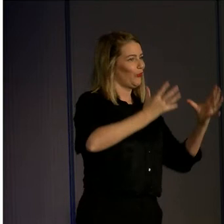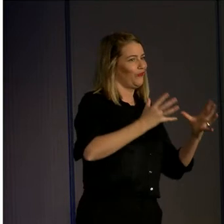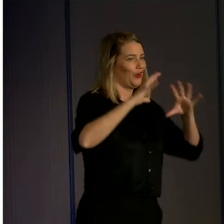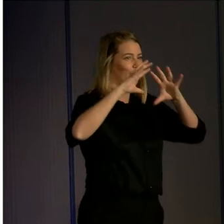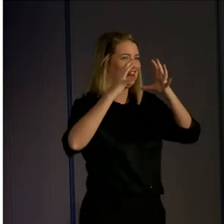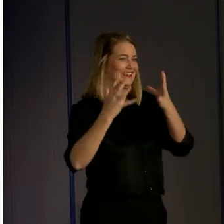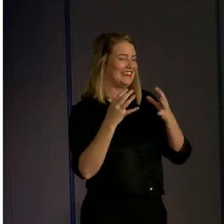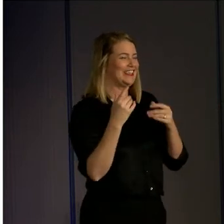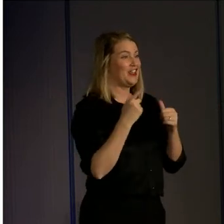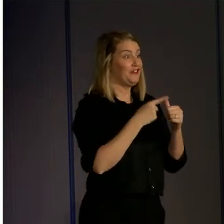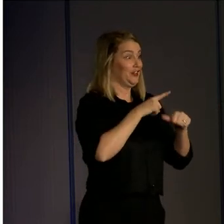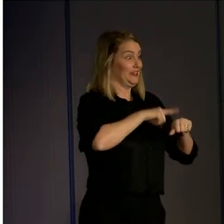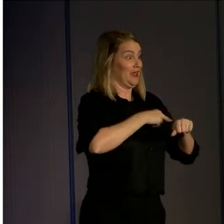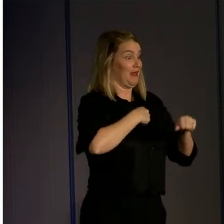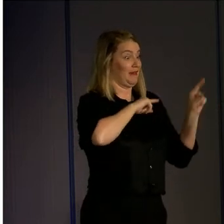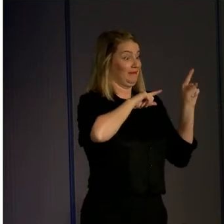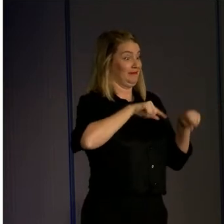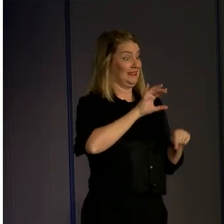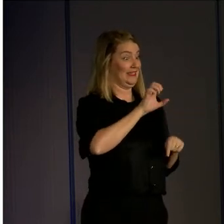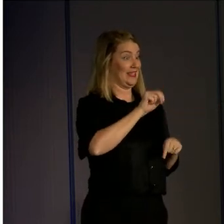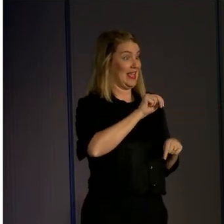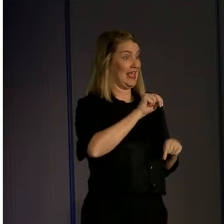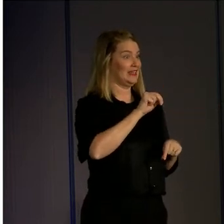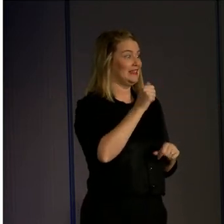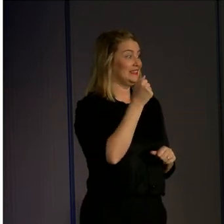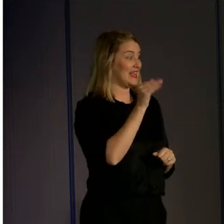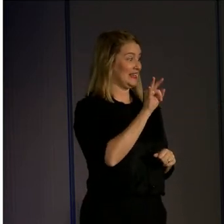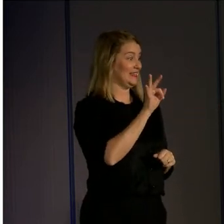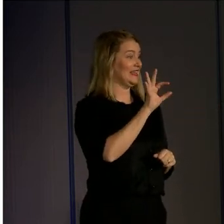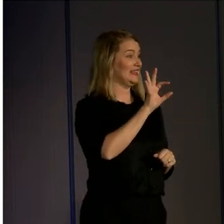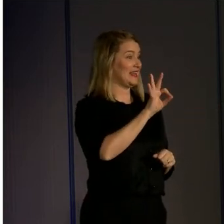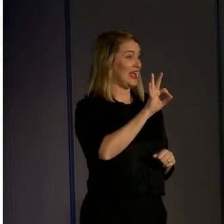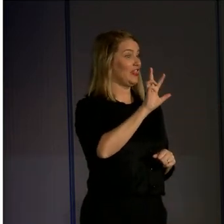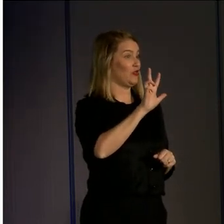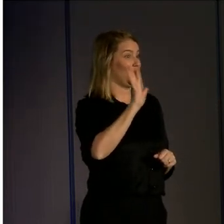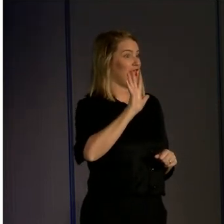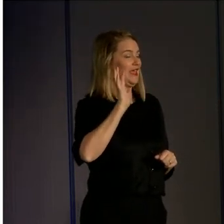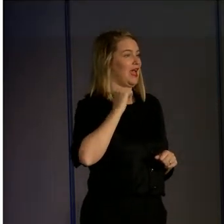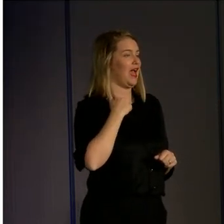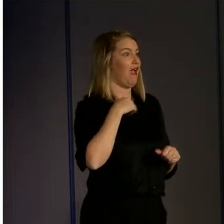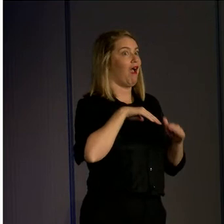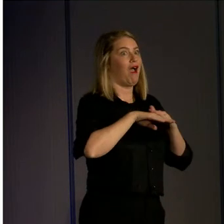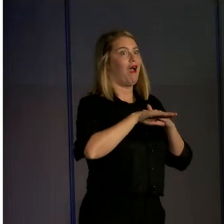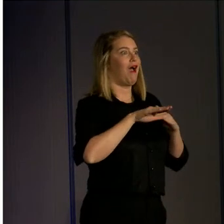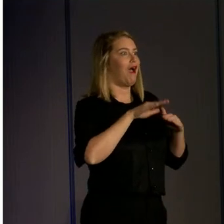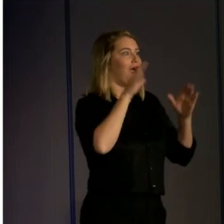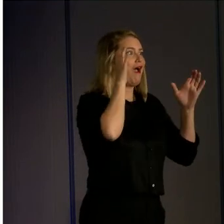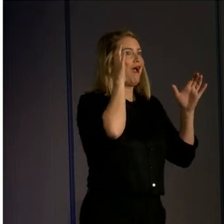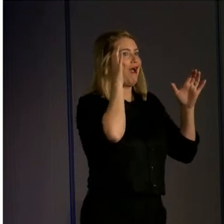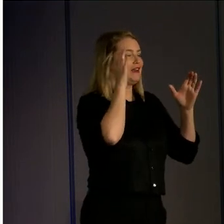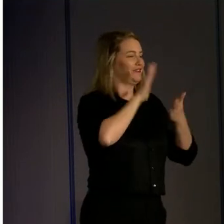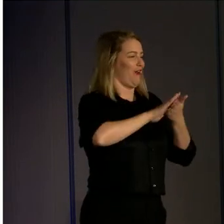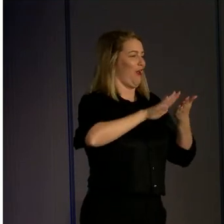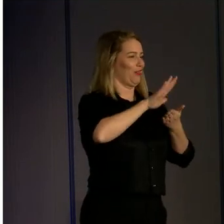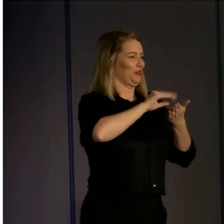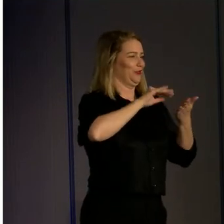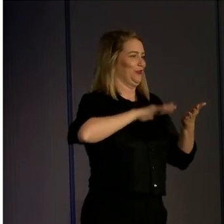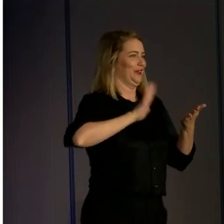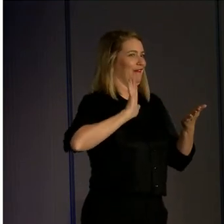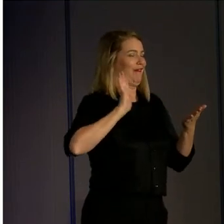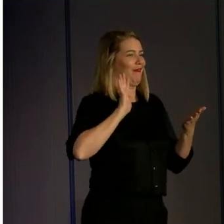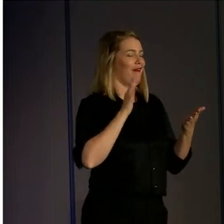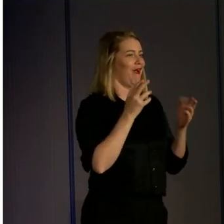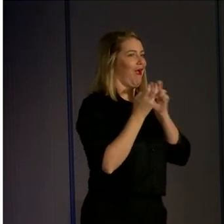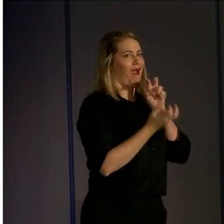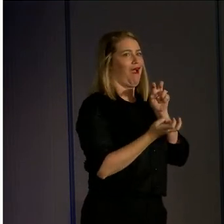time I attended CSUN was in 1993 as this wide-eyed college student who